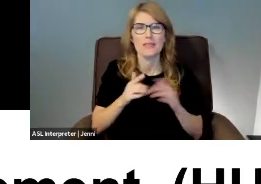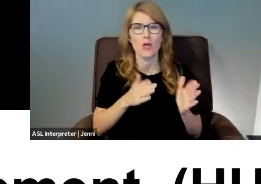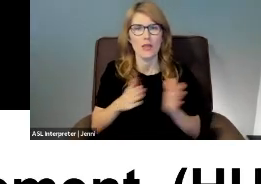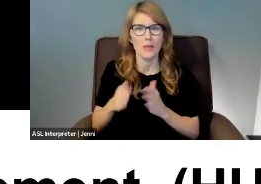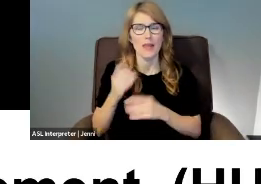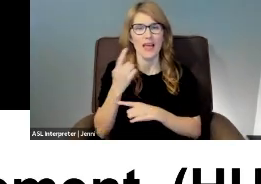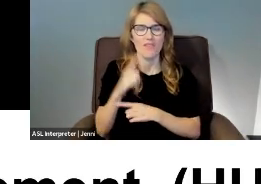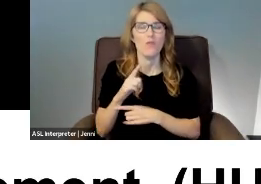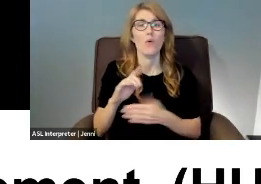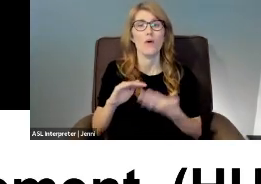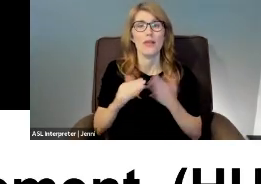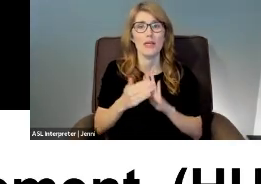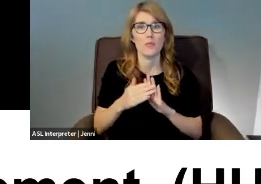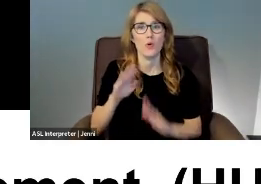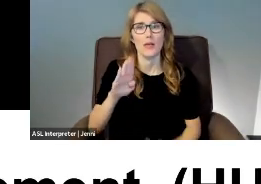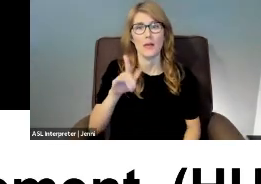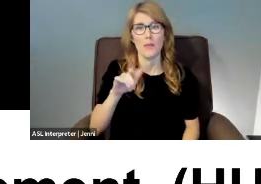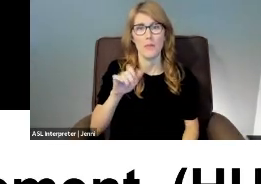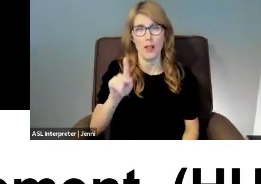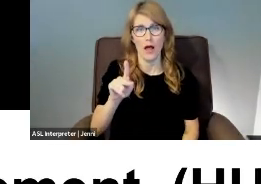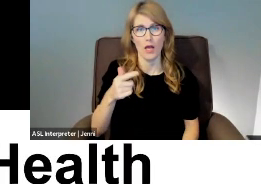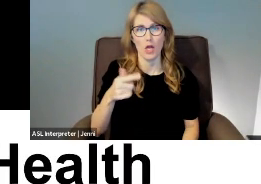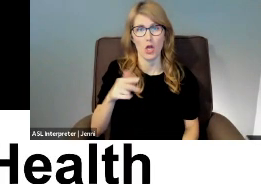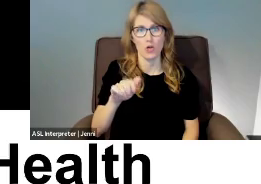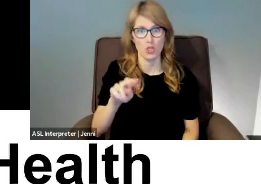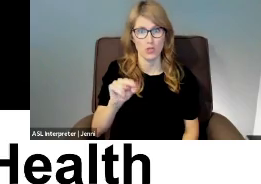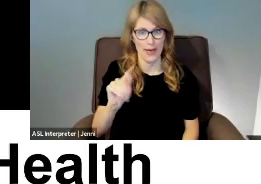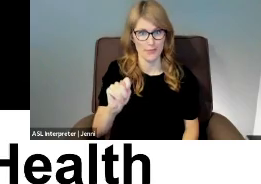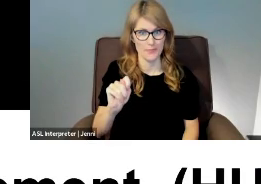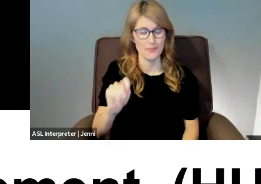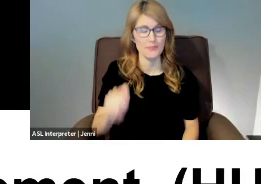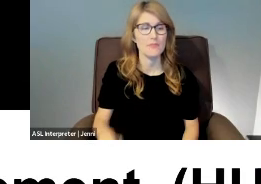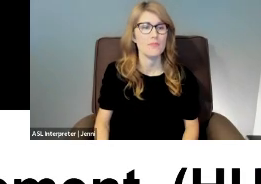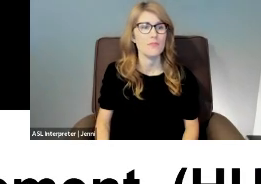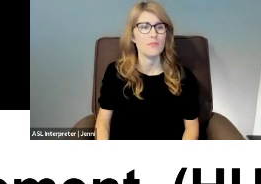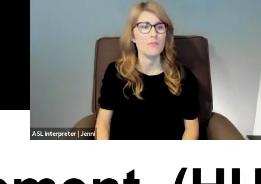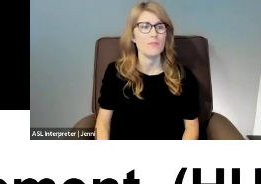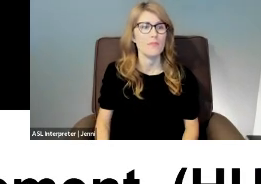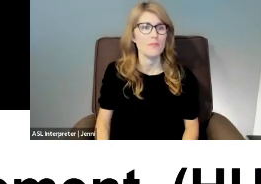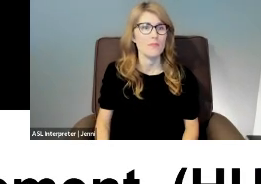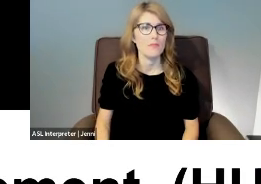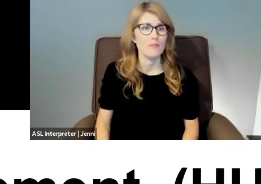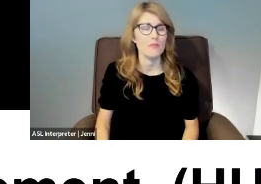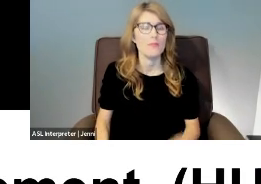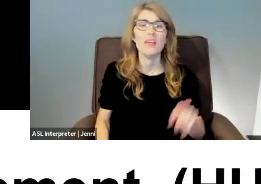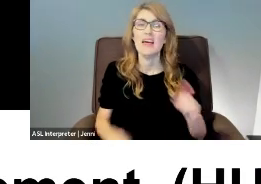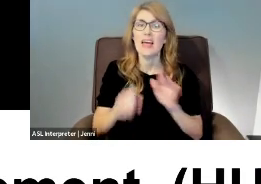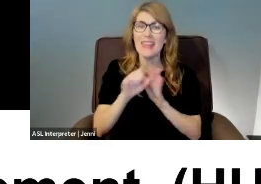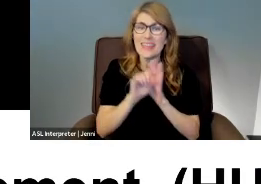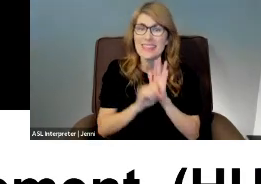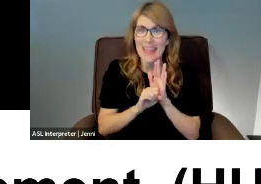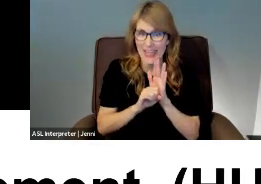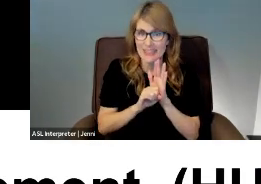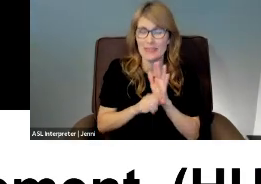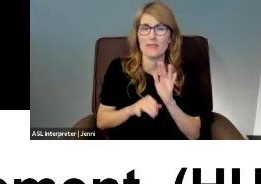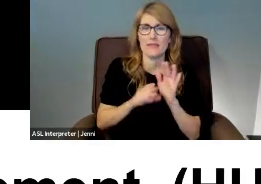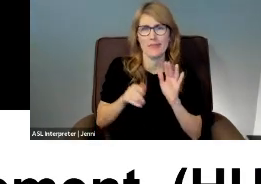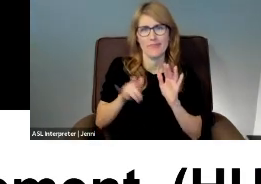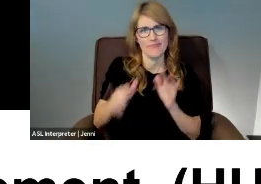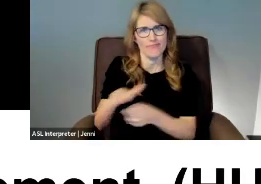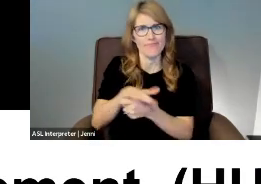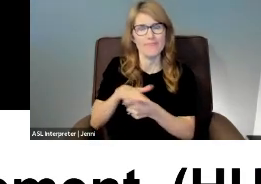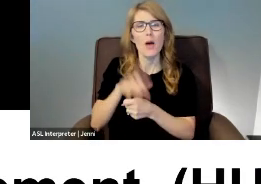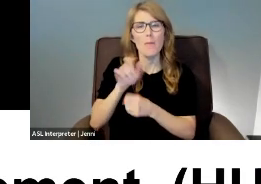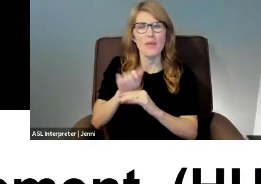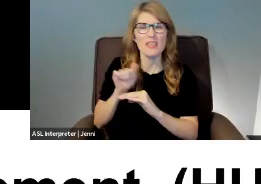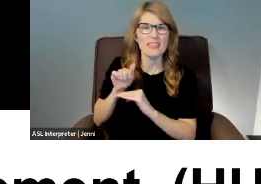community block grant. This states and jurisdictions must submit an action plan to